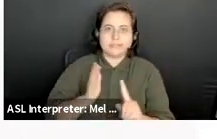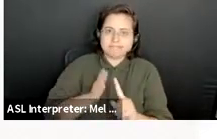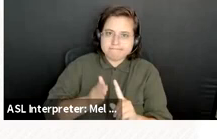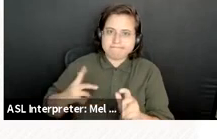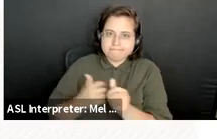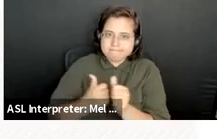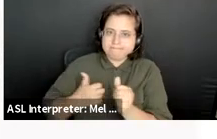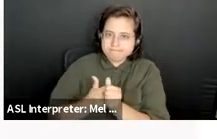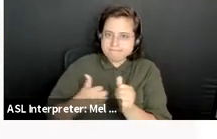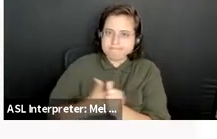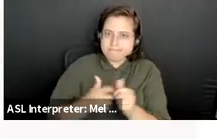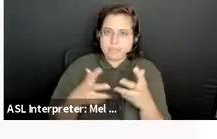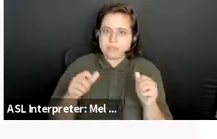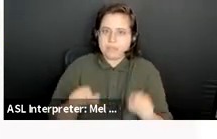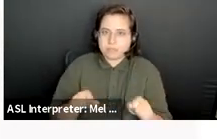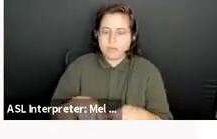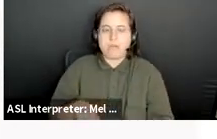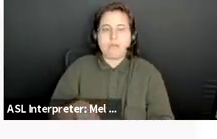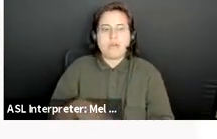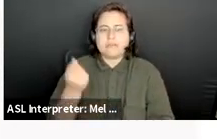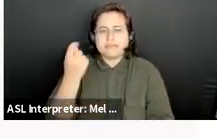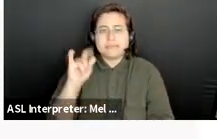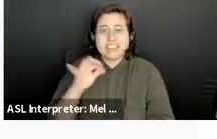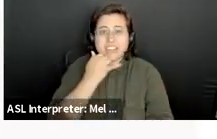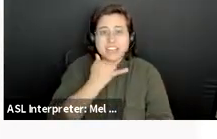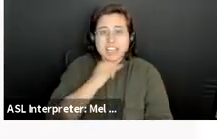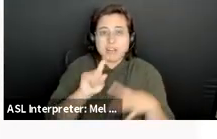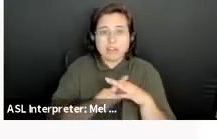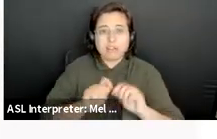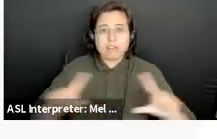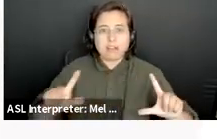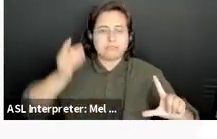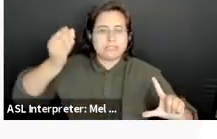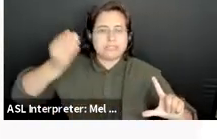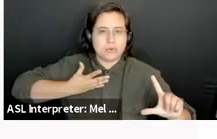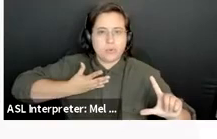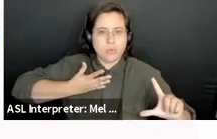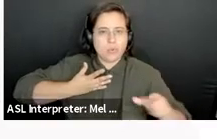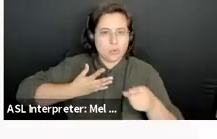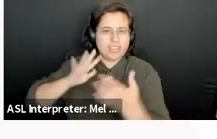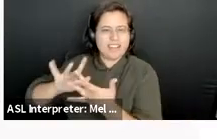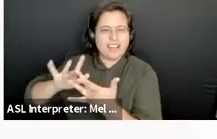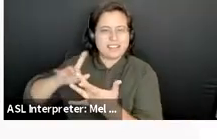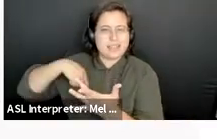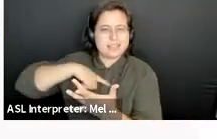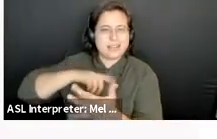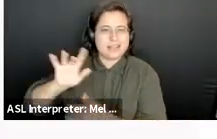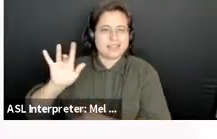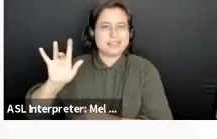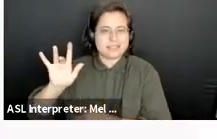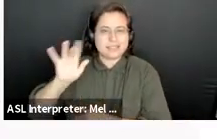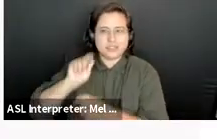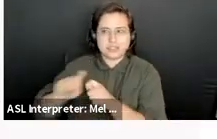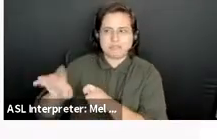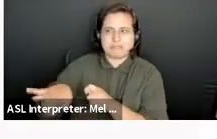possible. That said, if you ever see an error, please feel free to shoot a message through the contact us link that you see in the top